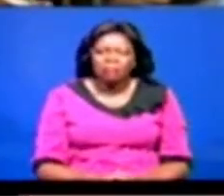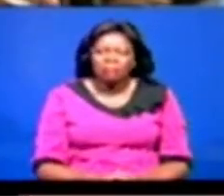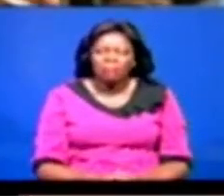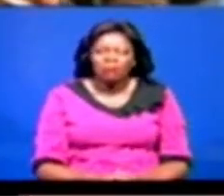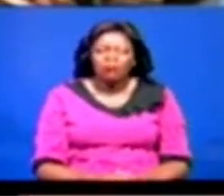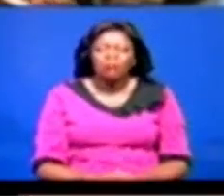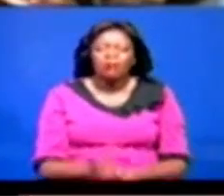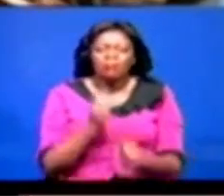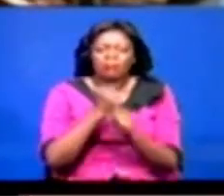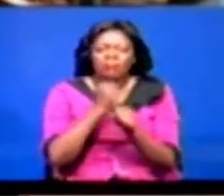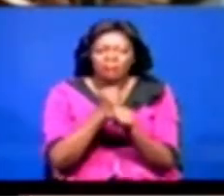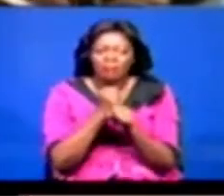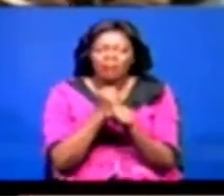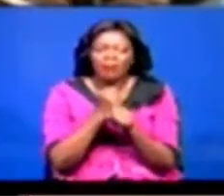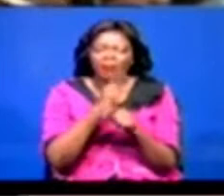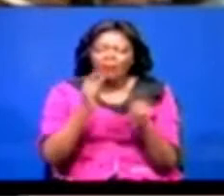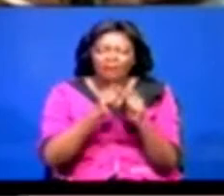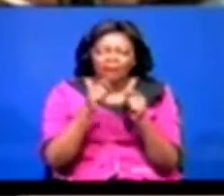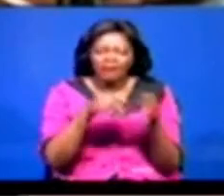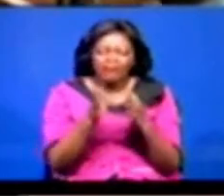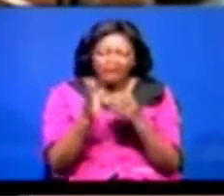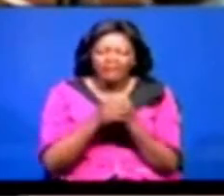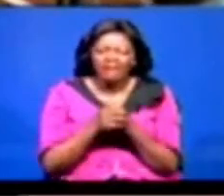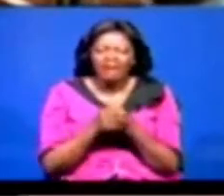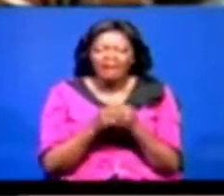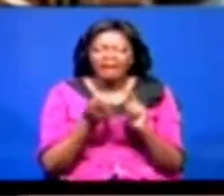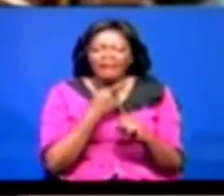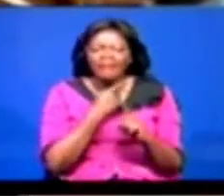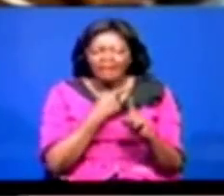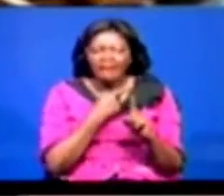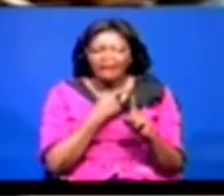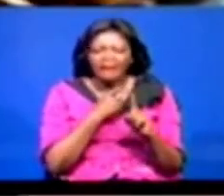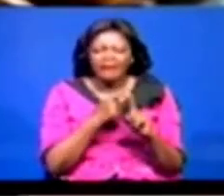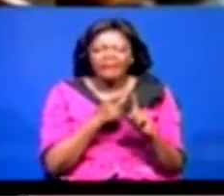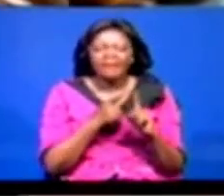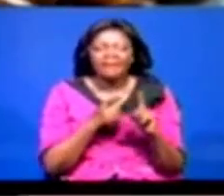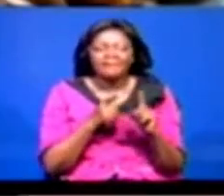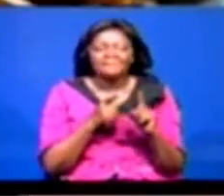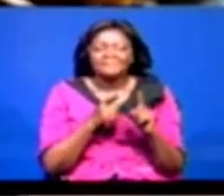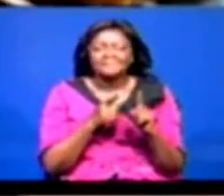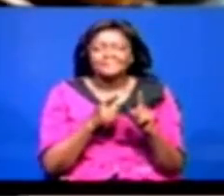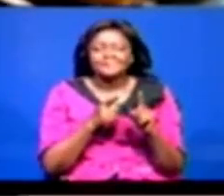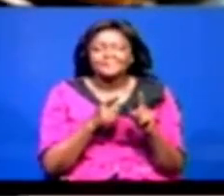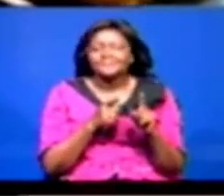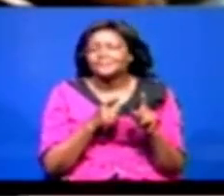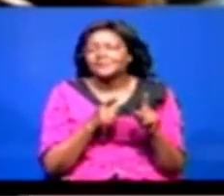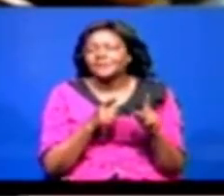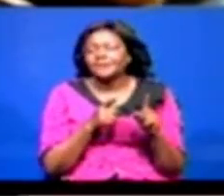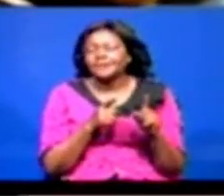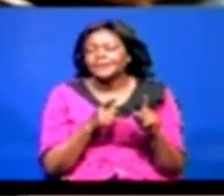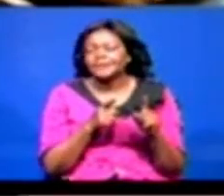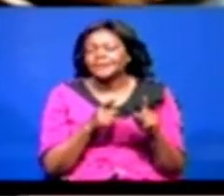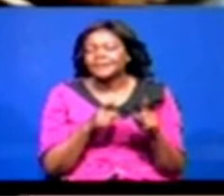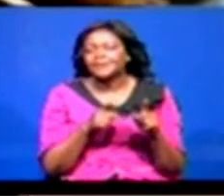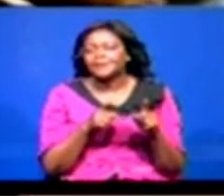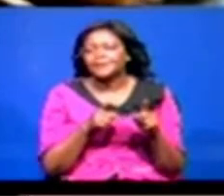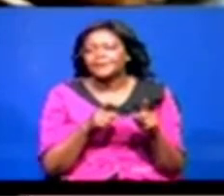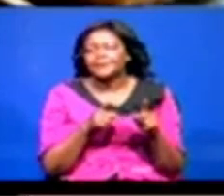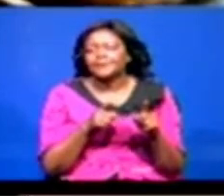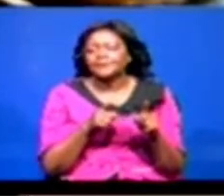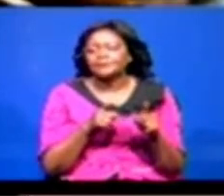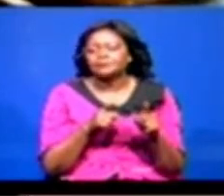works in specific ways. It is first locked to a specific polling station,